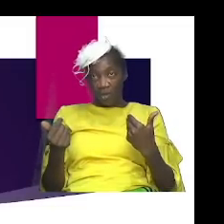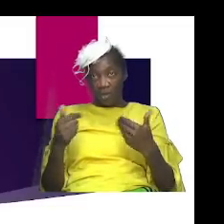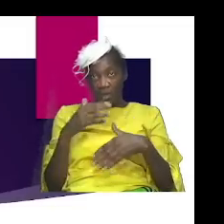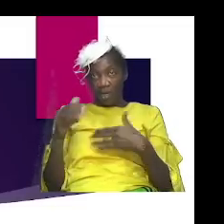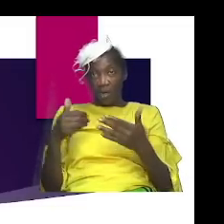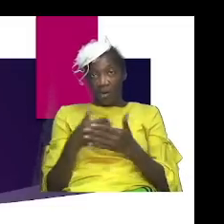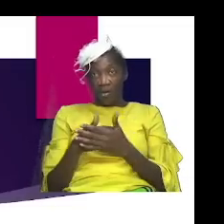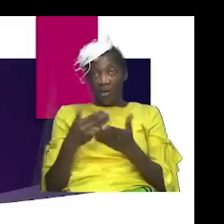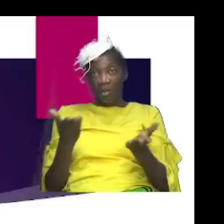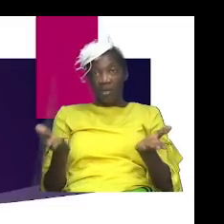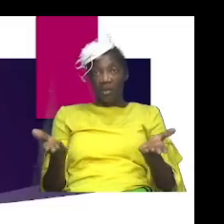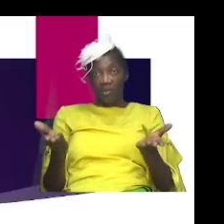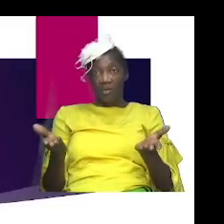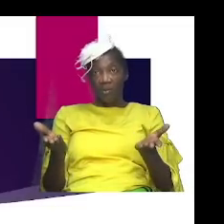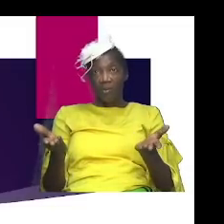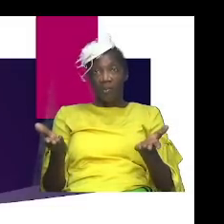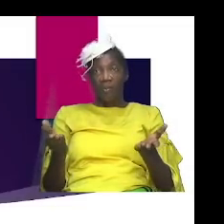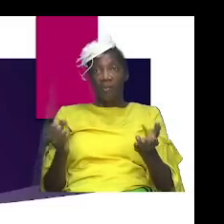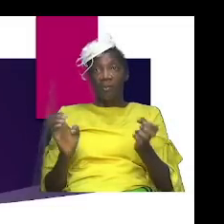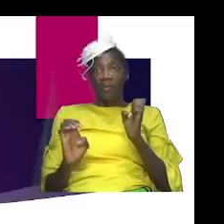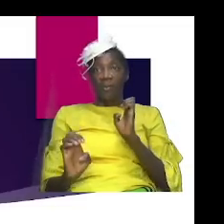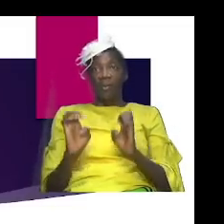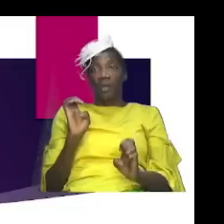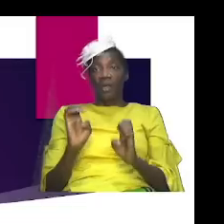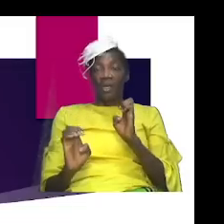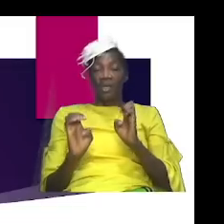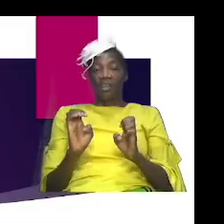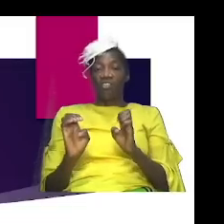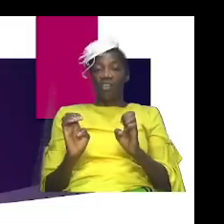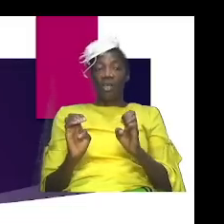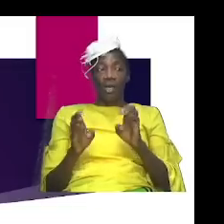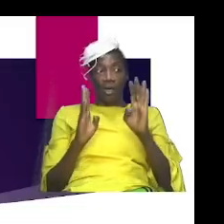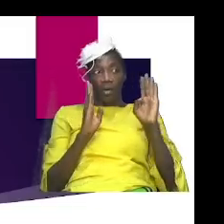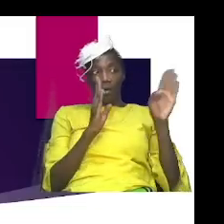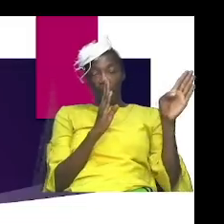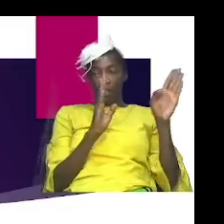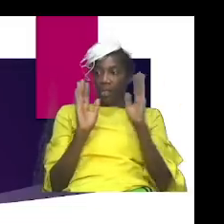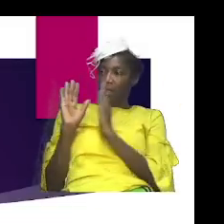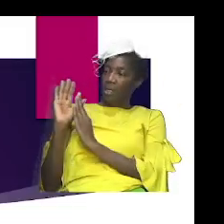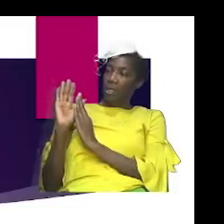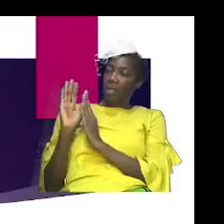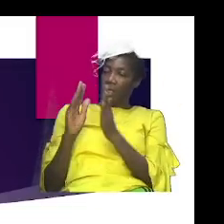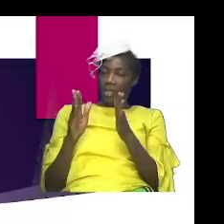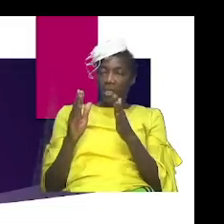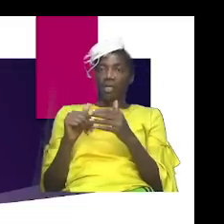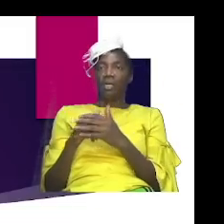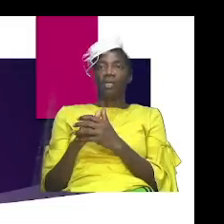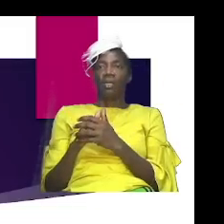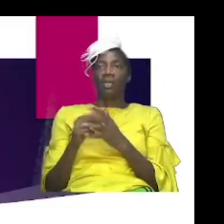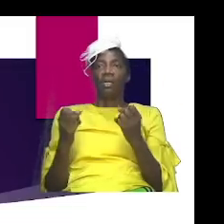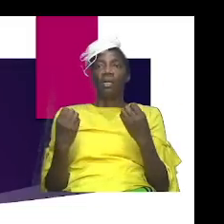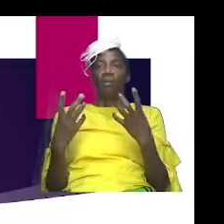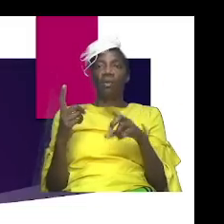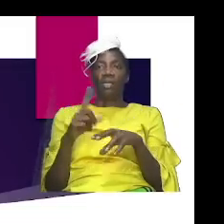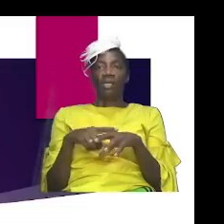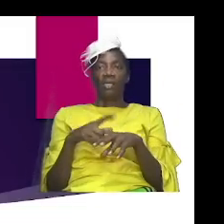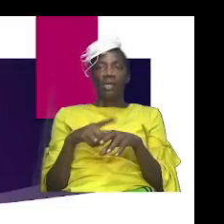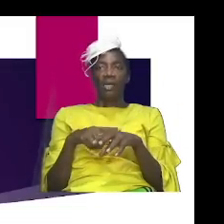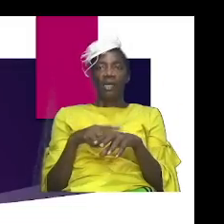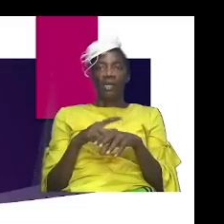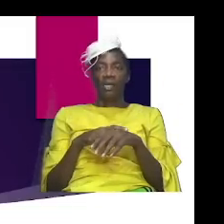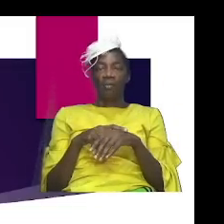is required? Their energies are misdirected in many instances, and many folks are working